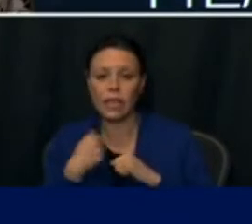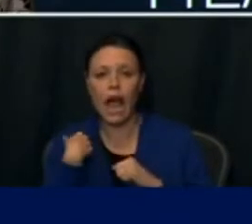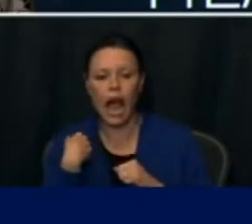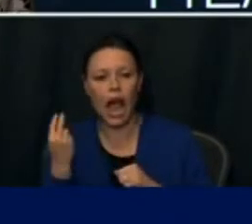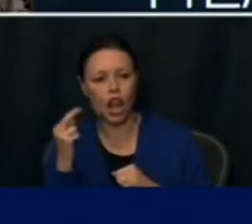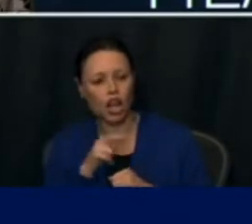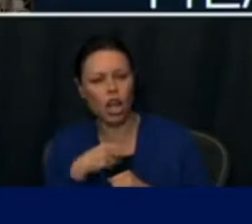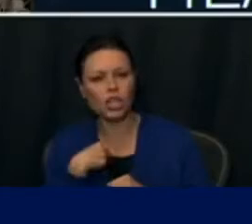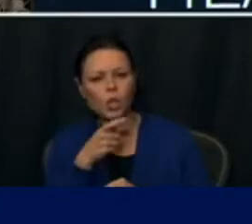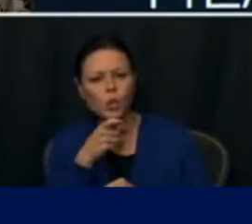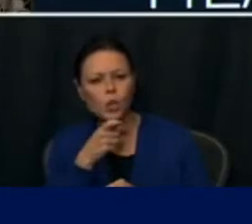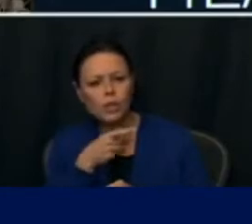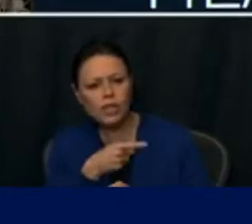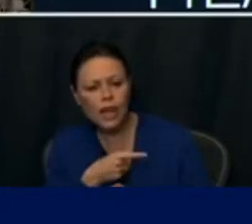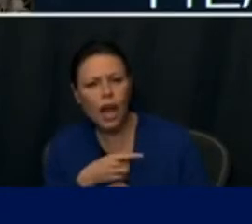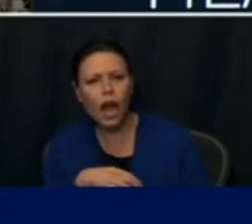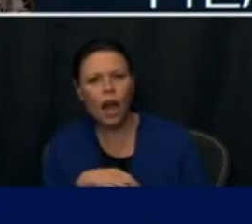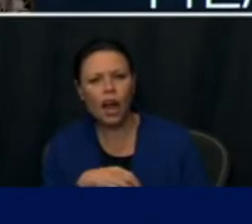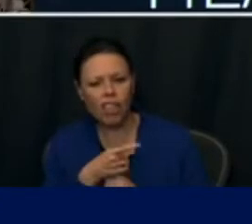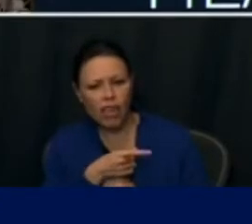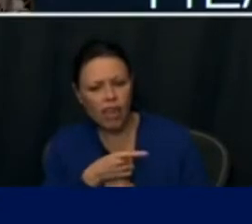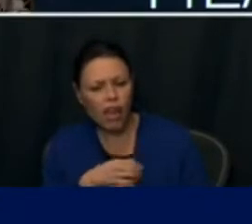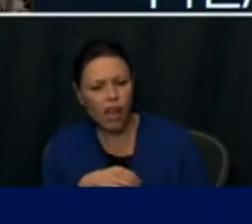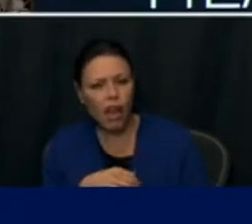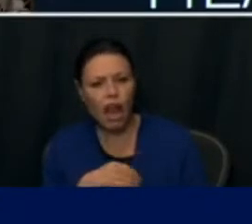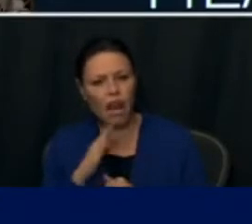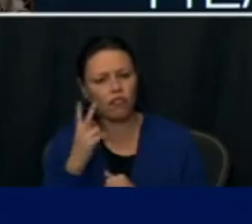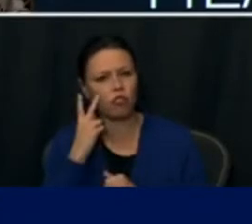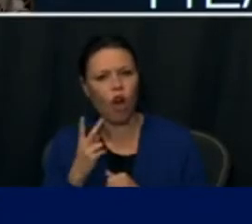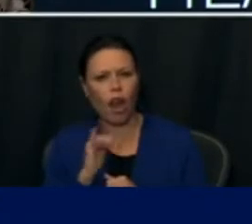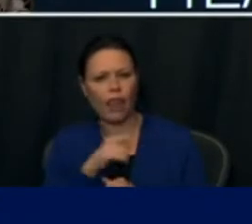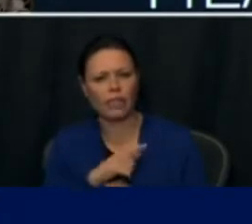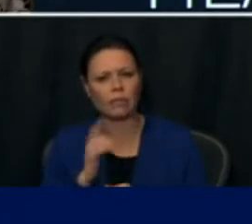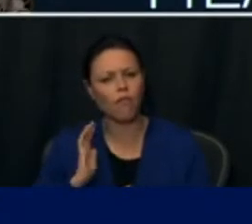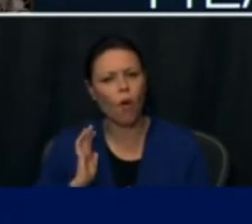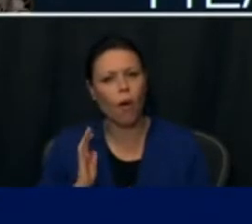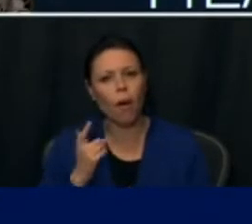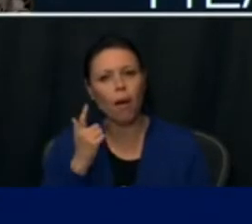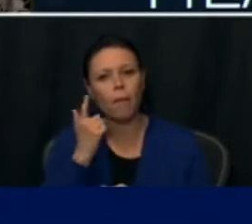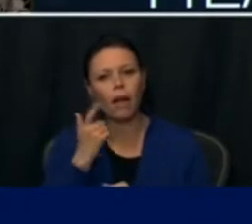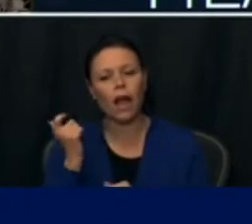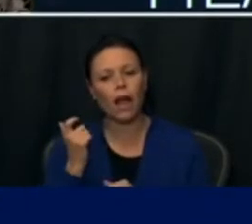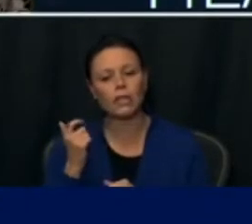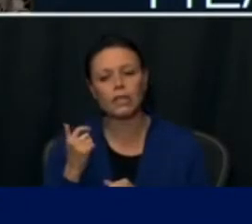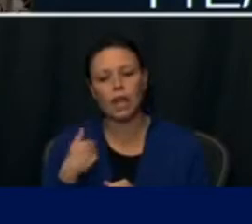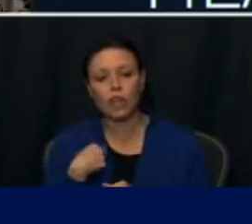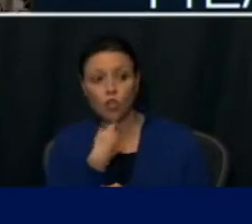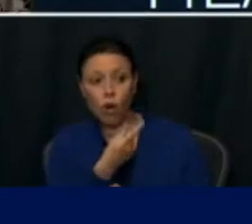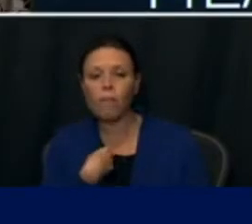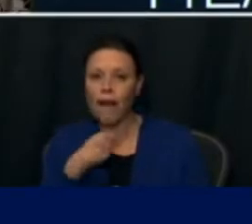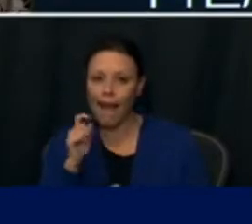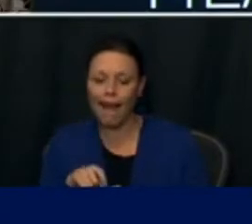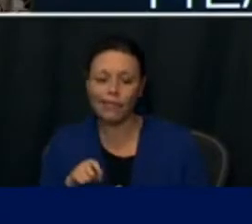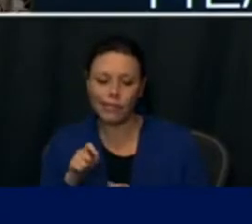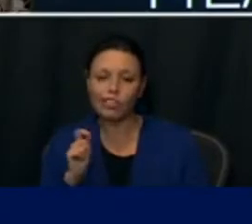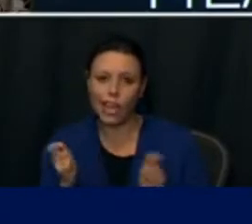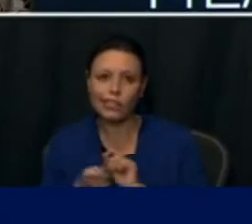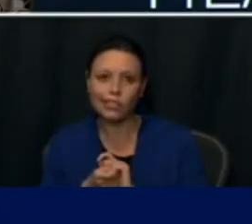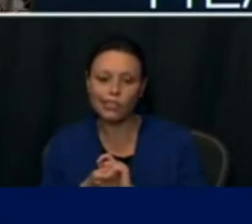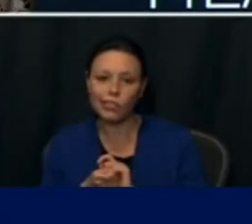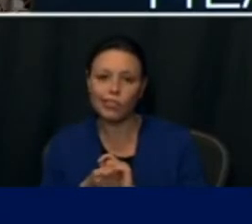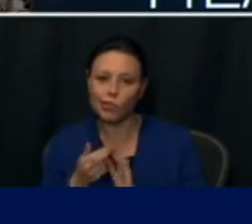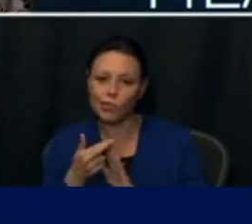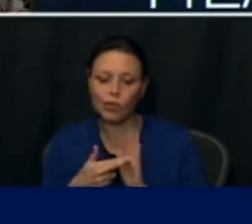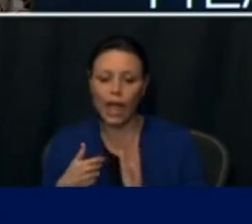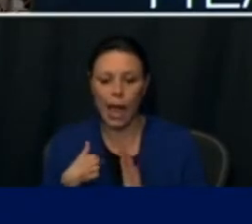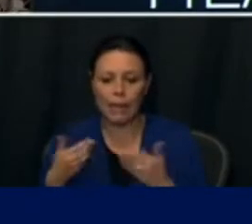looked at it I said who is it they uh I've never seen anything quite like it because I told them I'm going to have to do this you know I